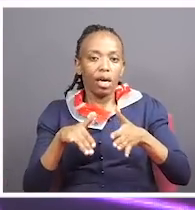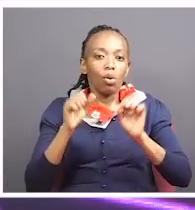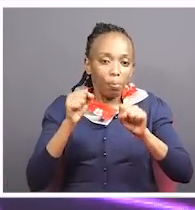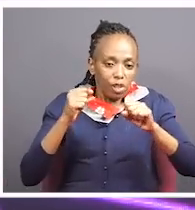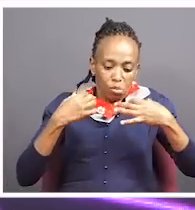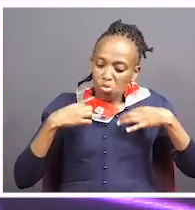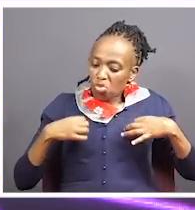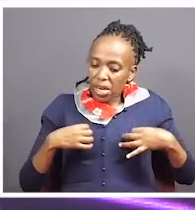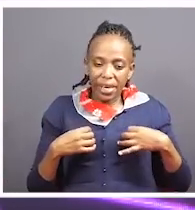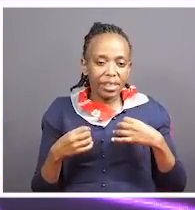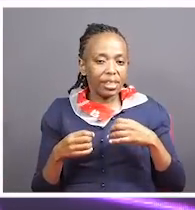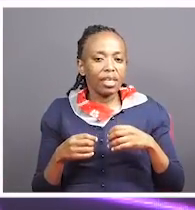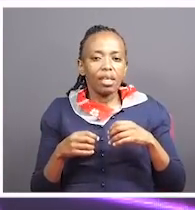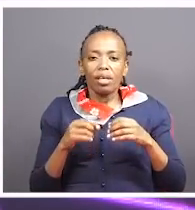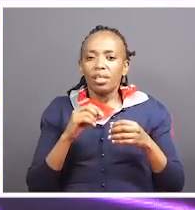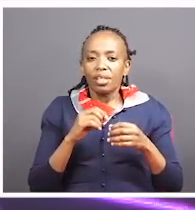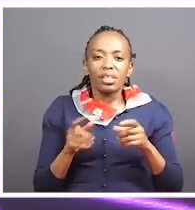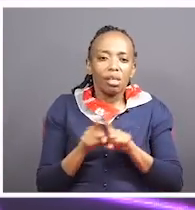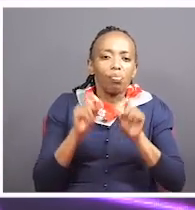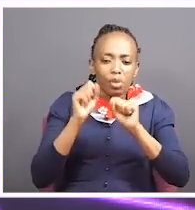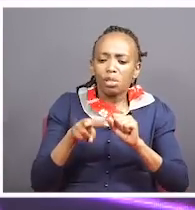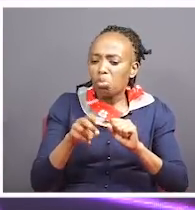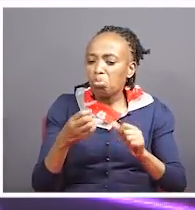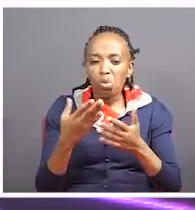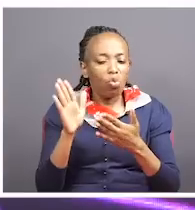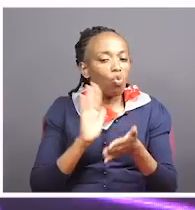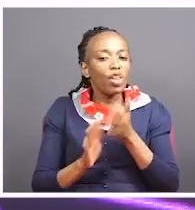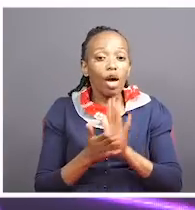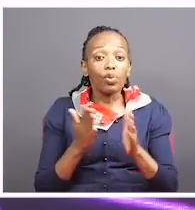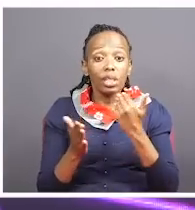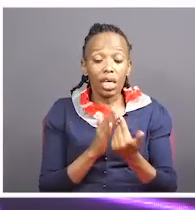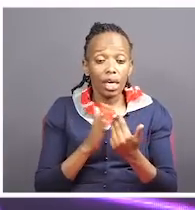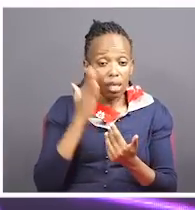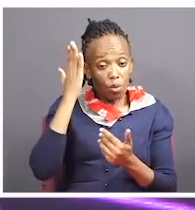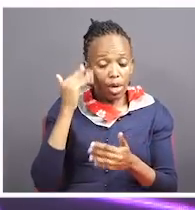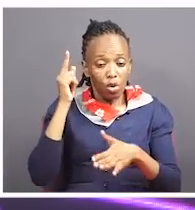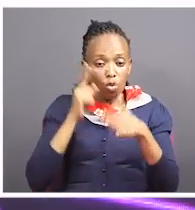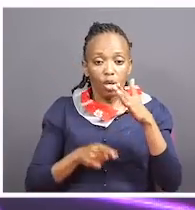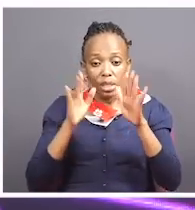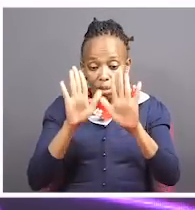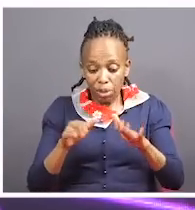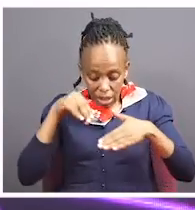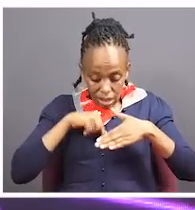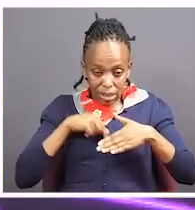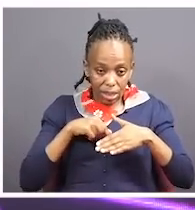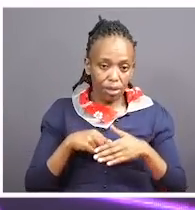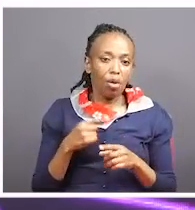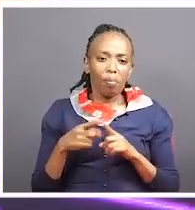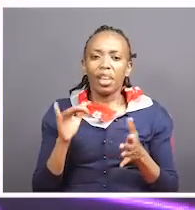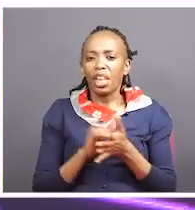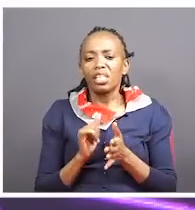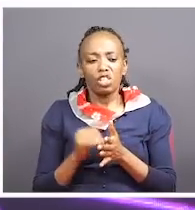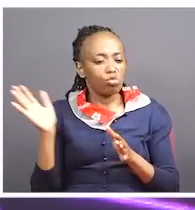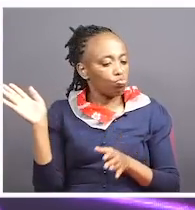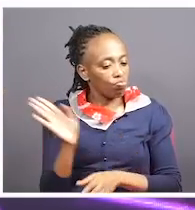So I can dress anyhowly, I can walk anyhowly, I can do work anyhowly, because what matters is what is on the inside. High